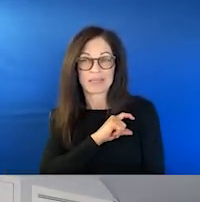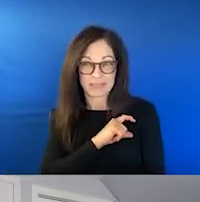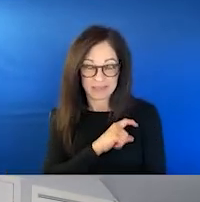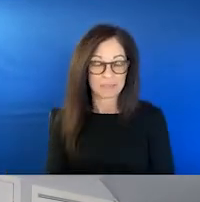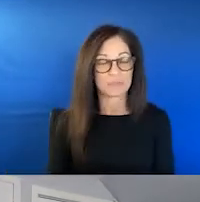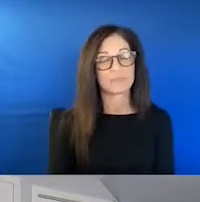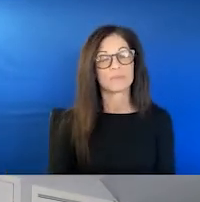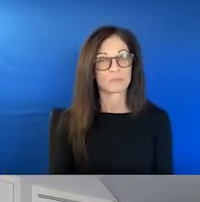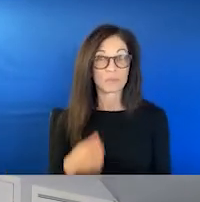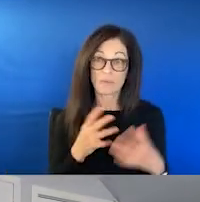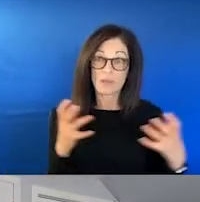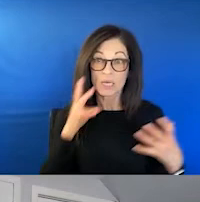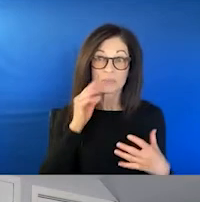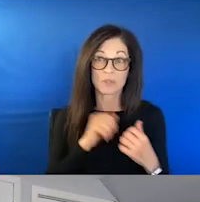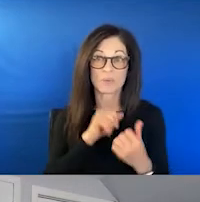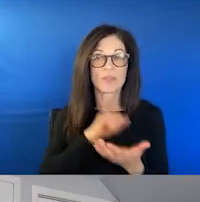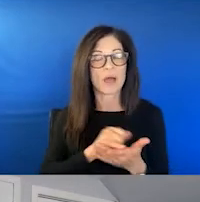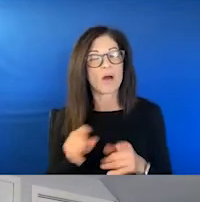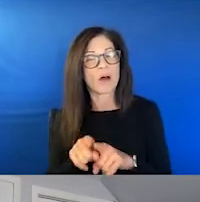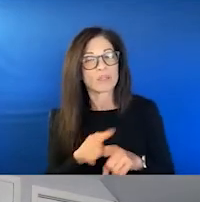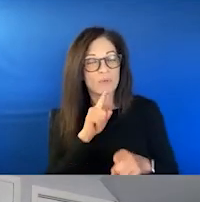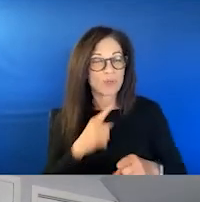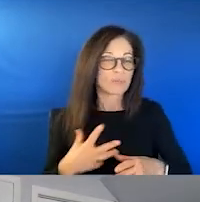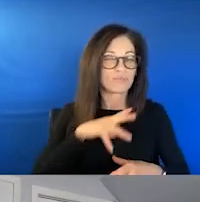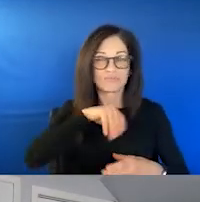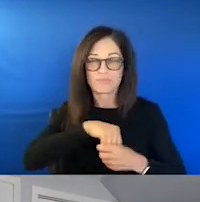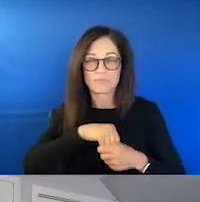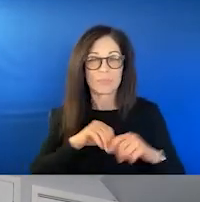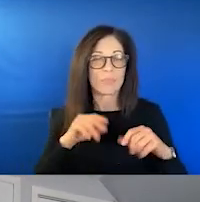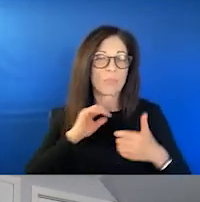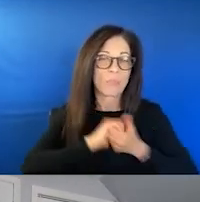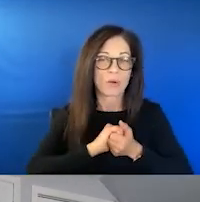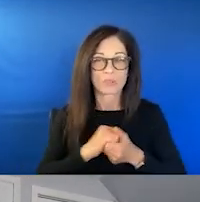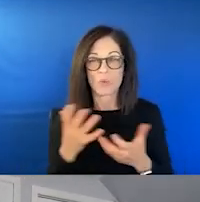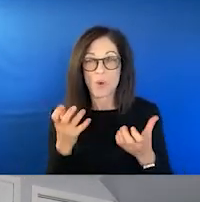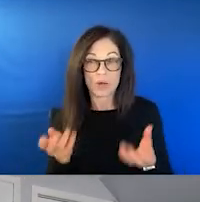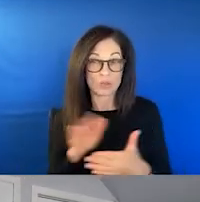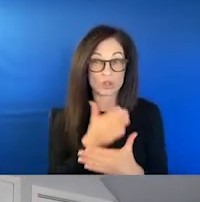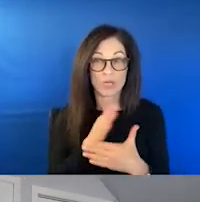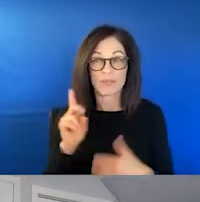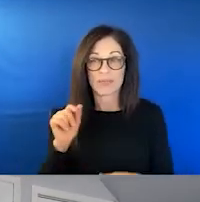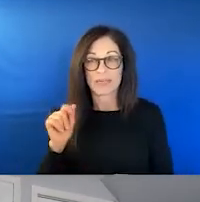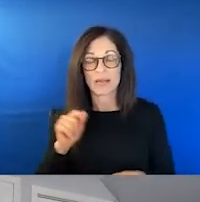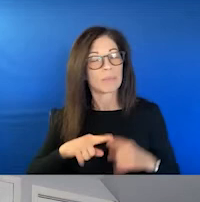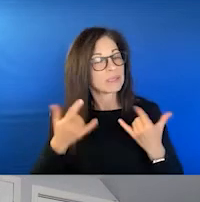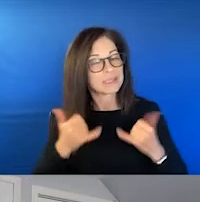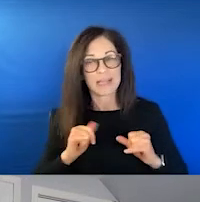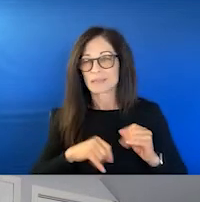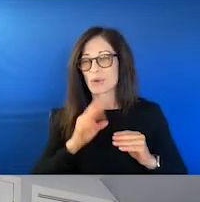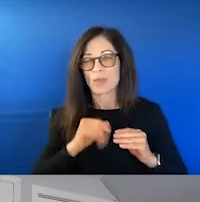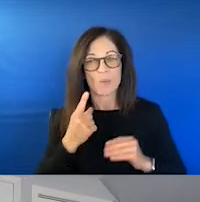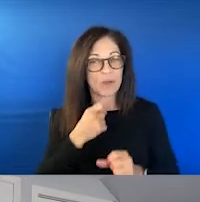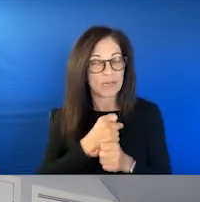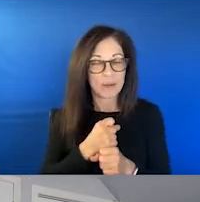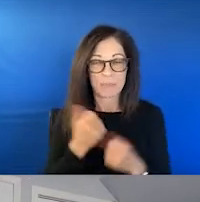great deal of experience in, and we also have very engaged partners who want us to have this data. Yet it's taken over a year, and so you might